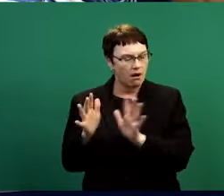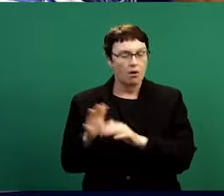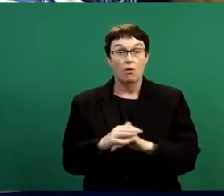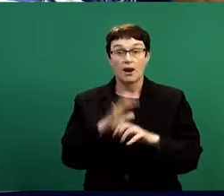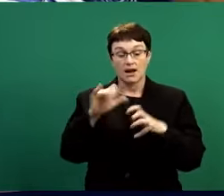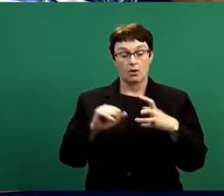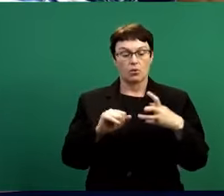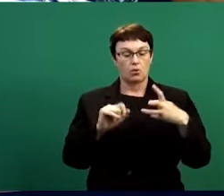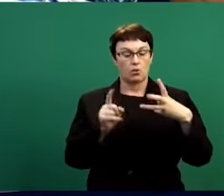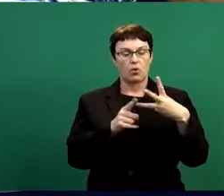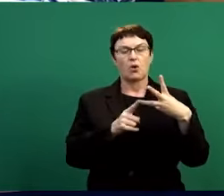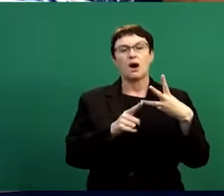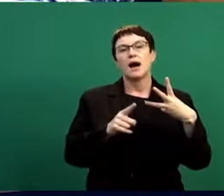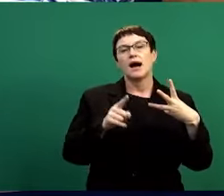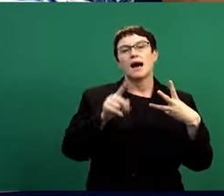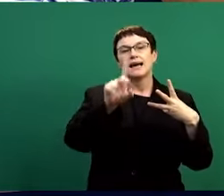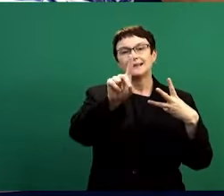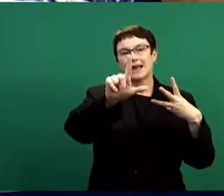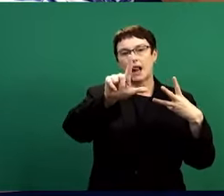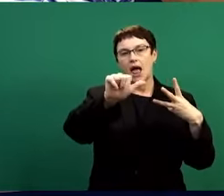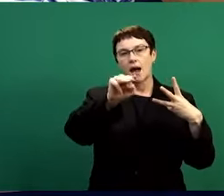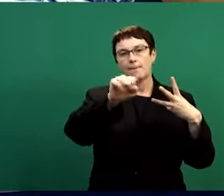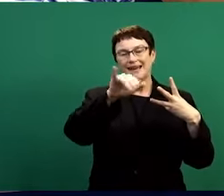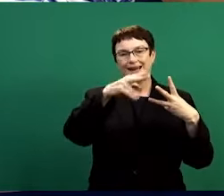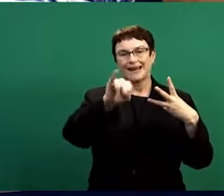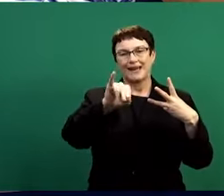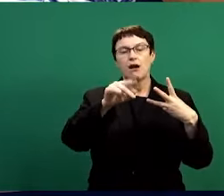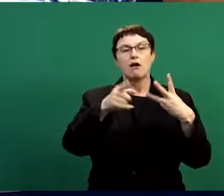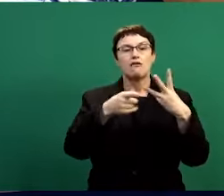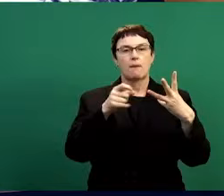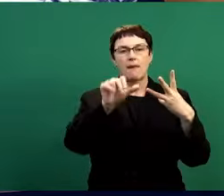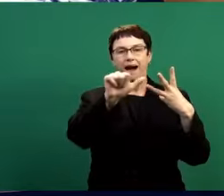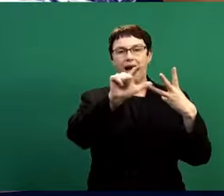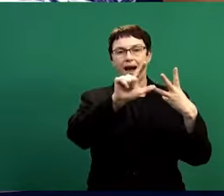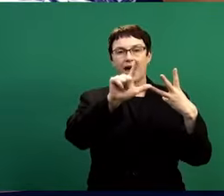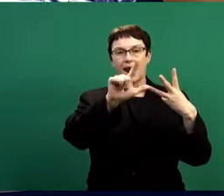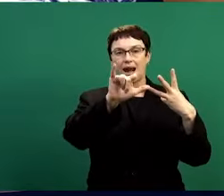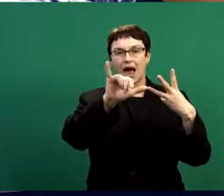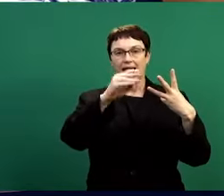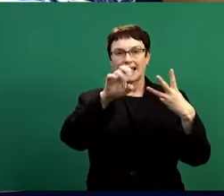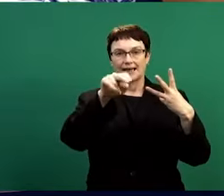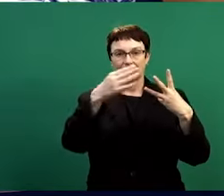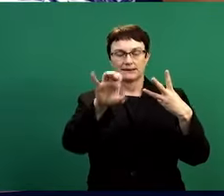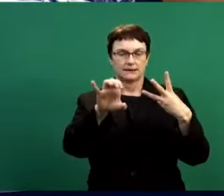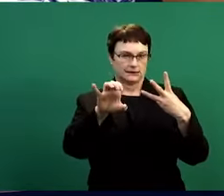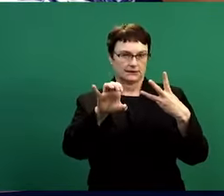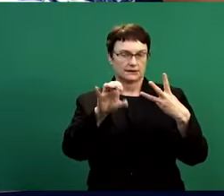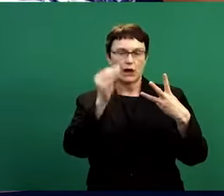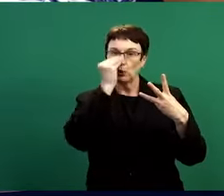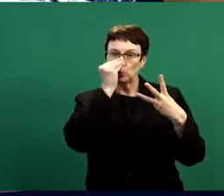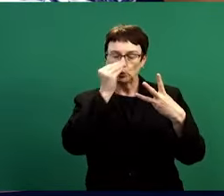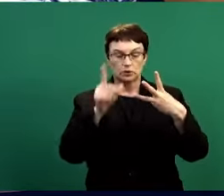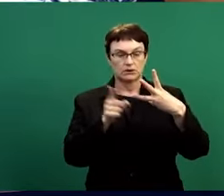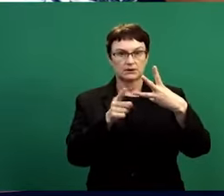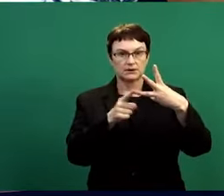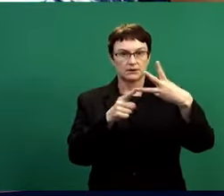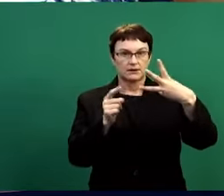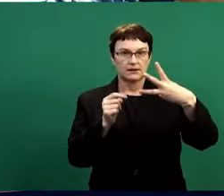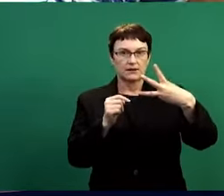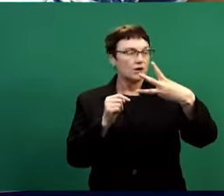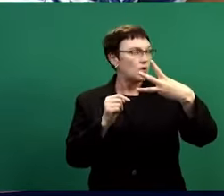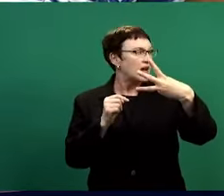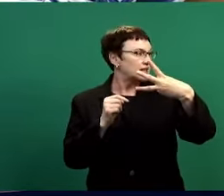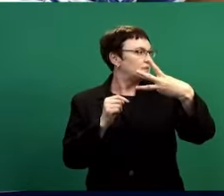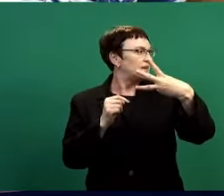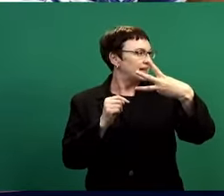at Alliance News. This is your last scheduled MPC meeting for 2023. How would you sum up your efforts to bring